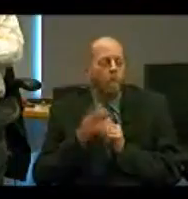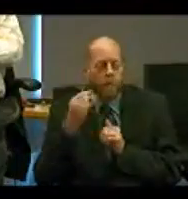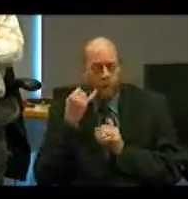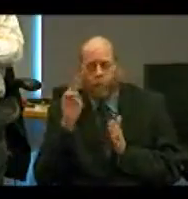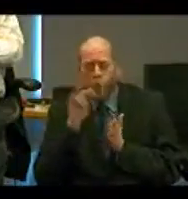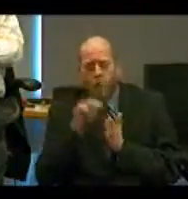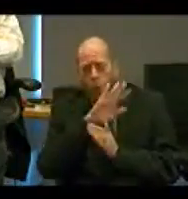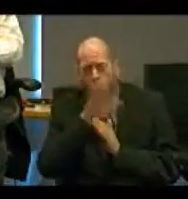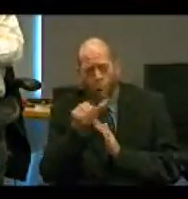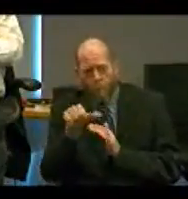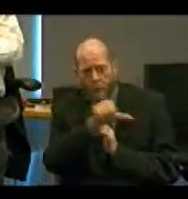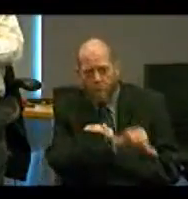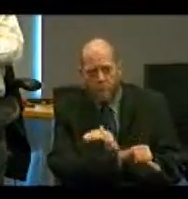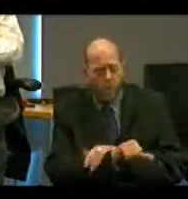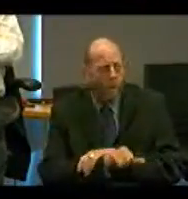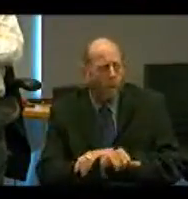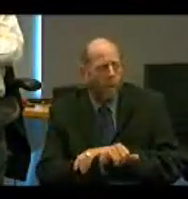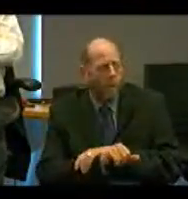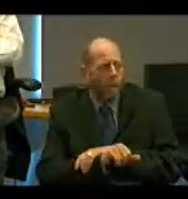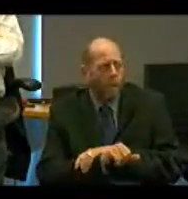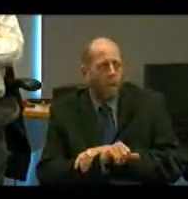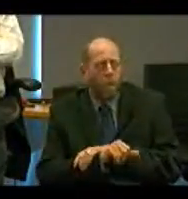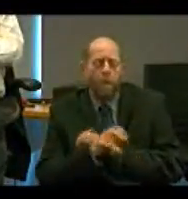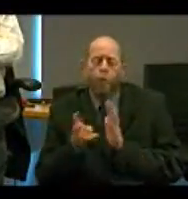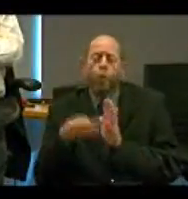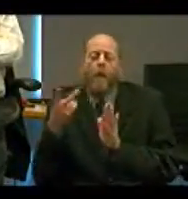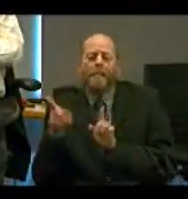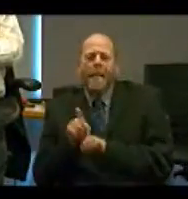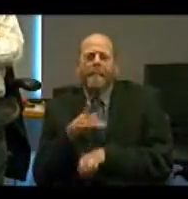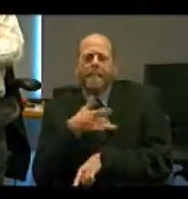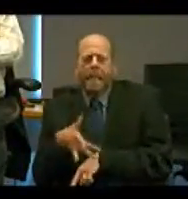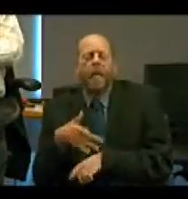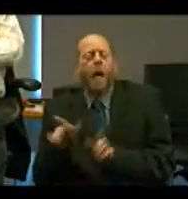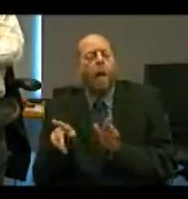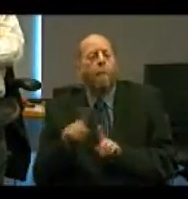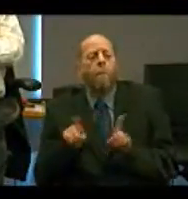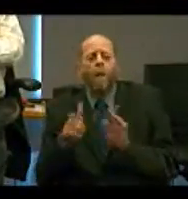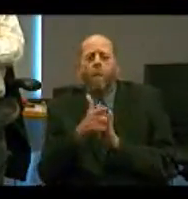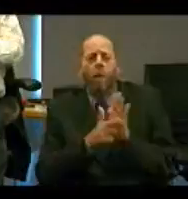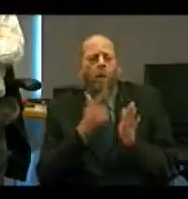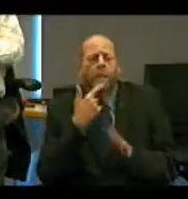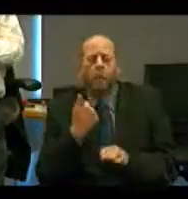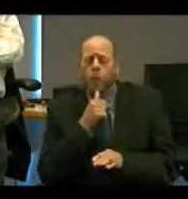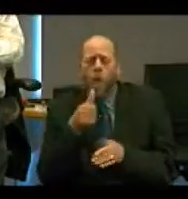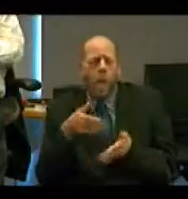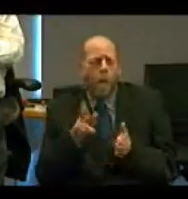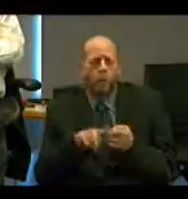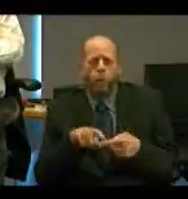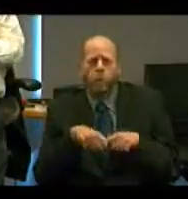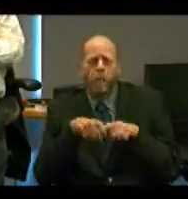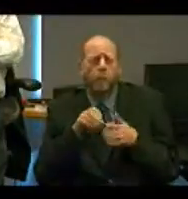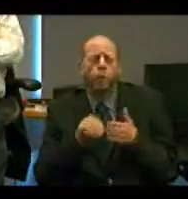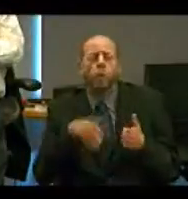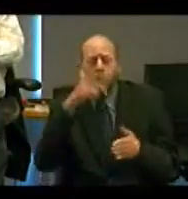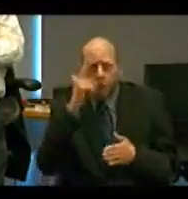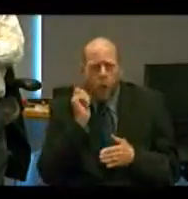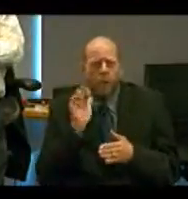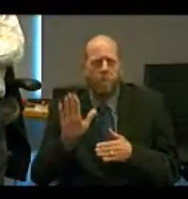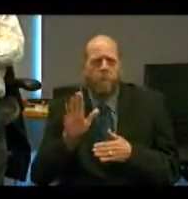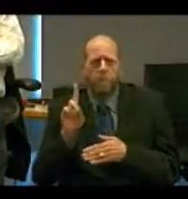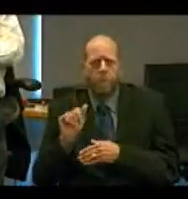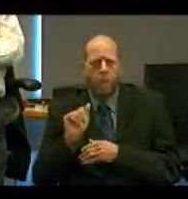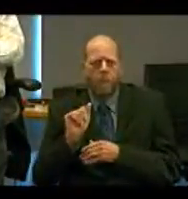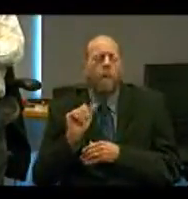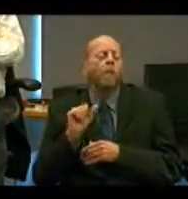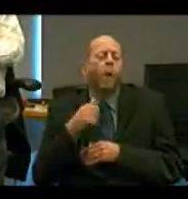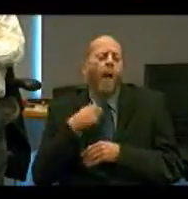at all the others, about twice as likely. But the law says we're not allowed to suspend students because of their disability.